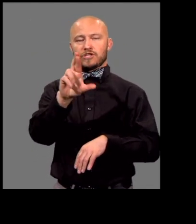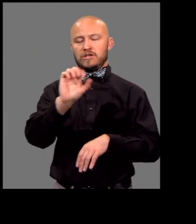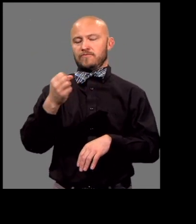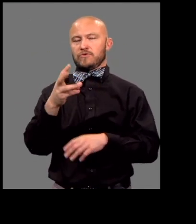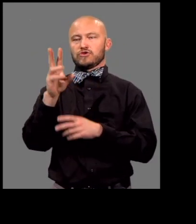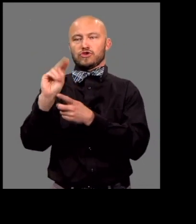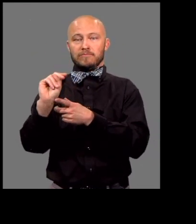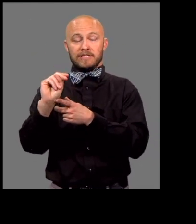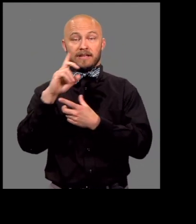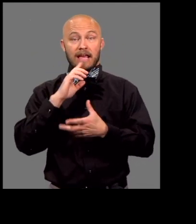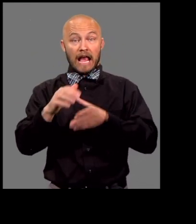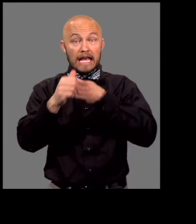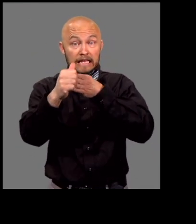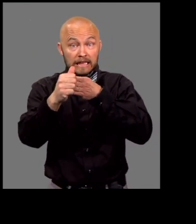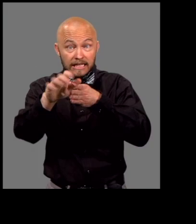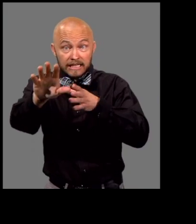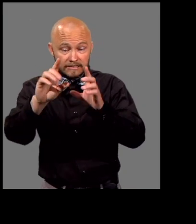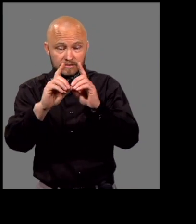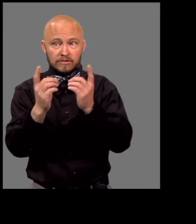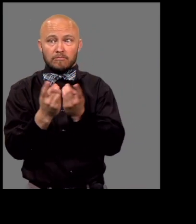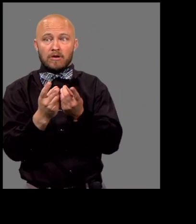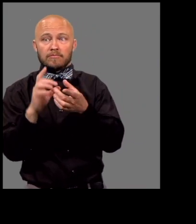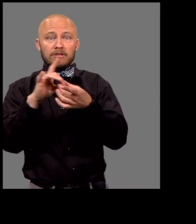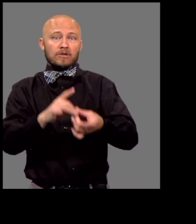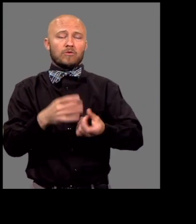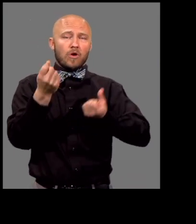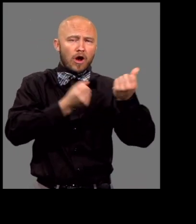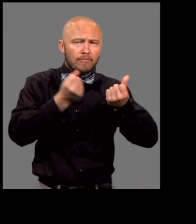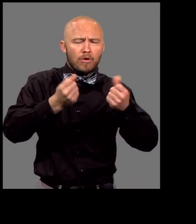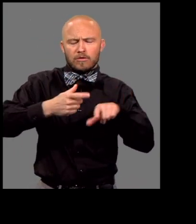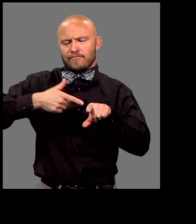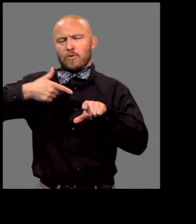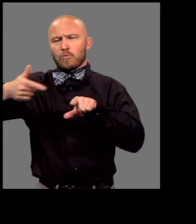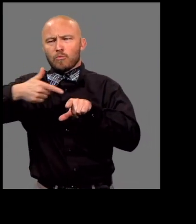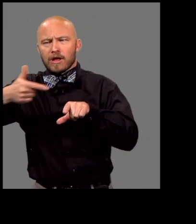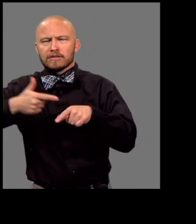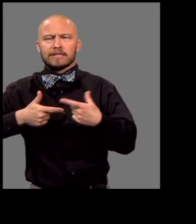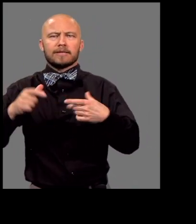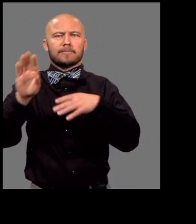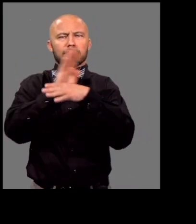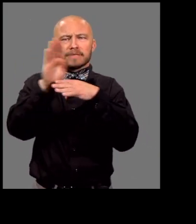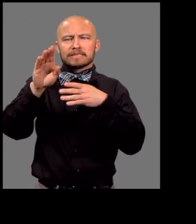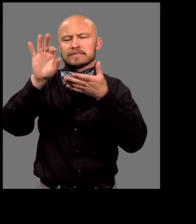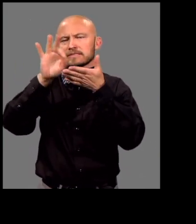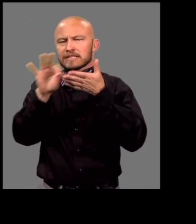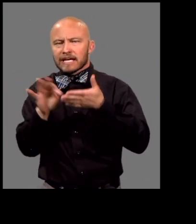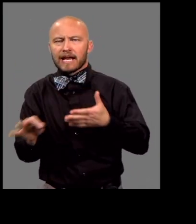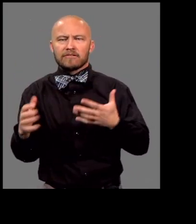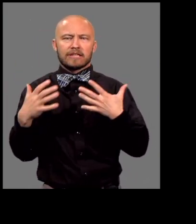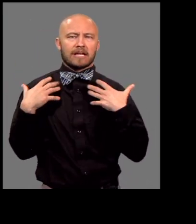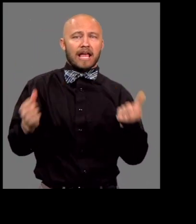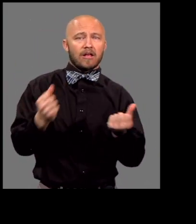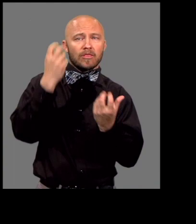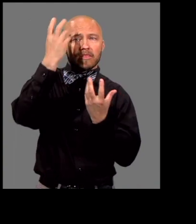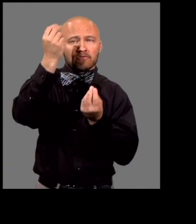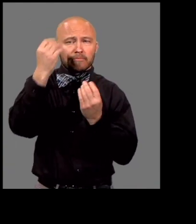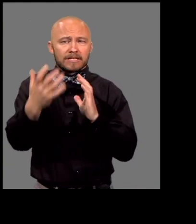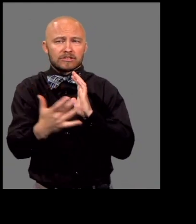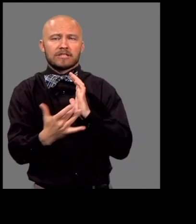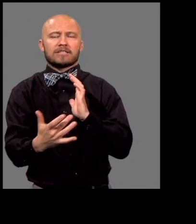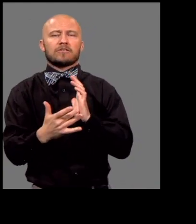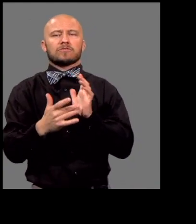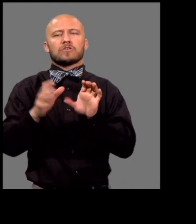have the privilege of leading the division, which includes automotive, welding, business and accounting, health information